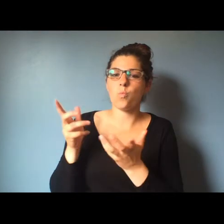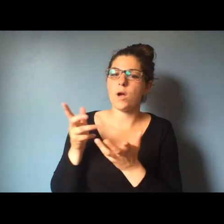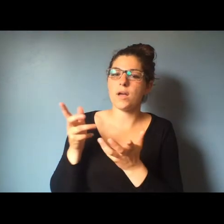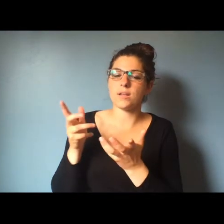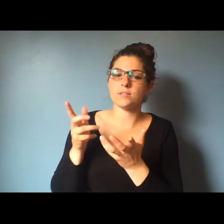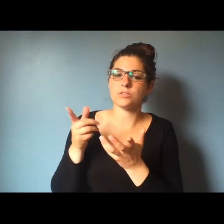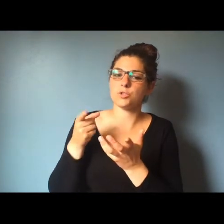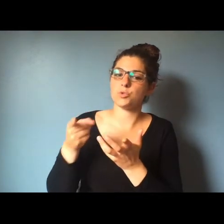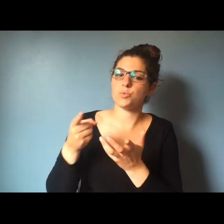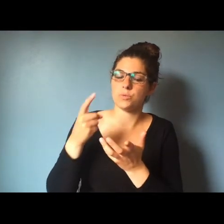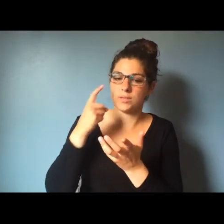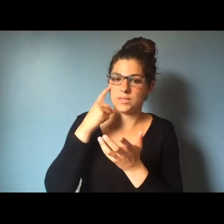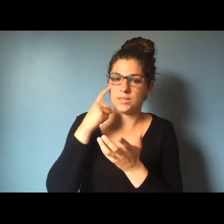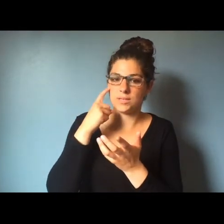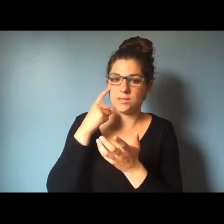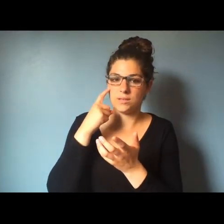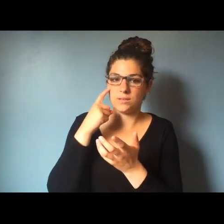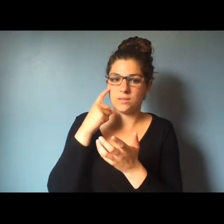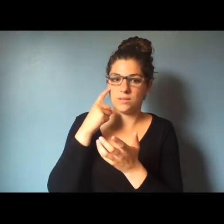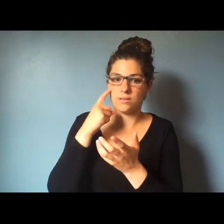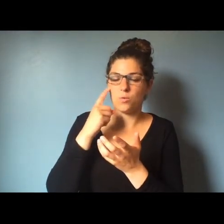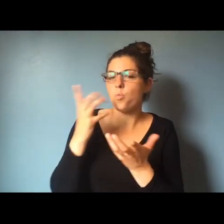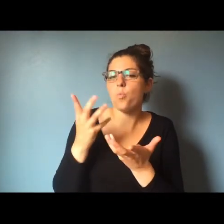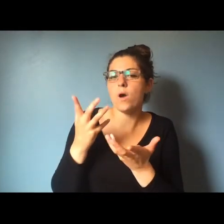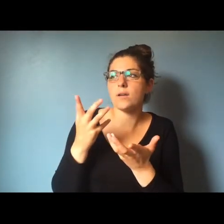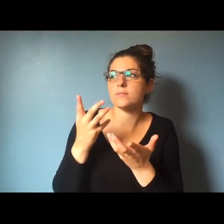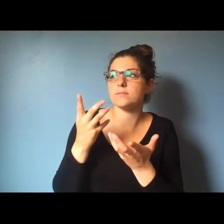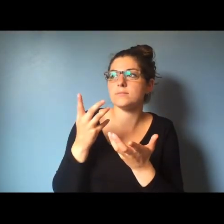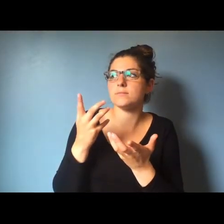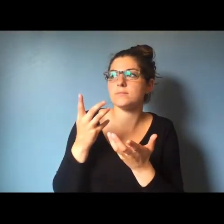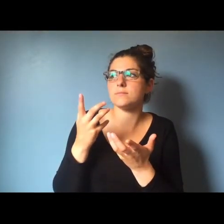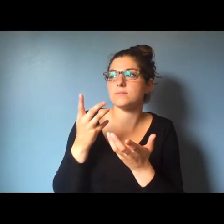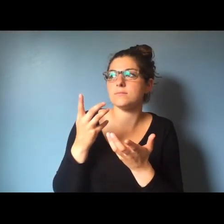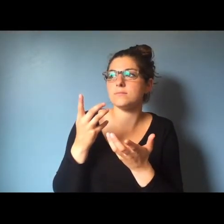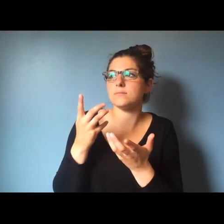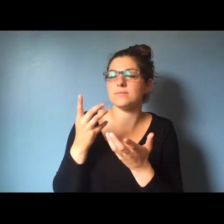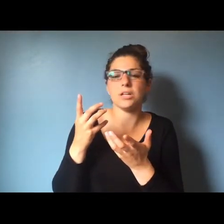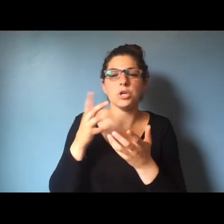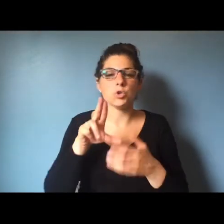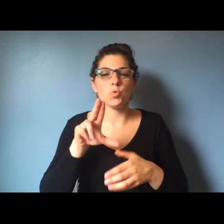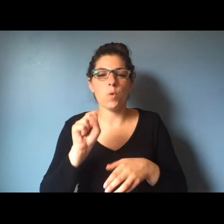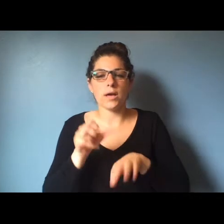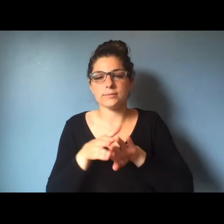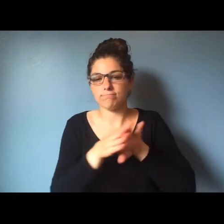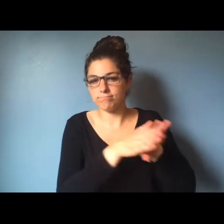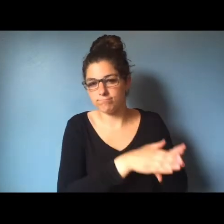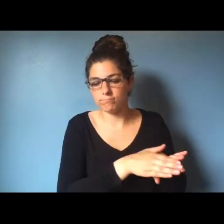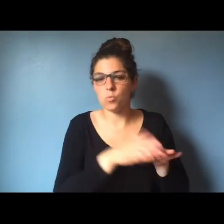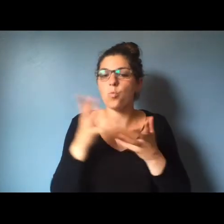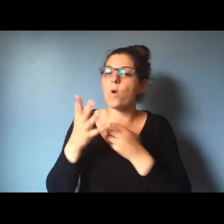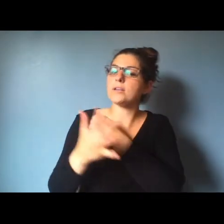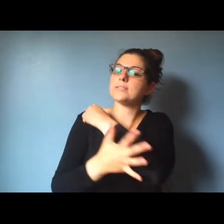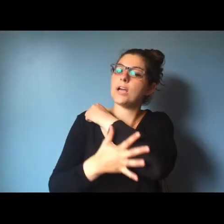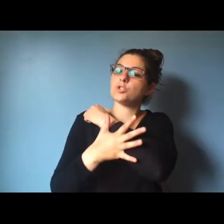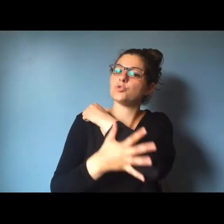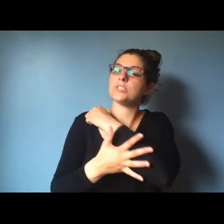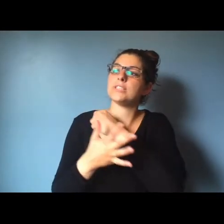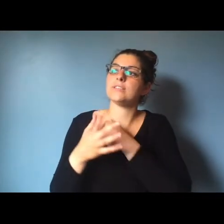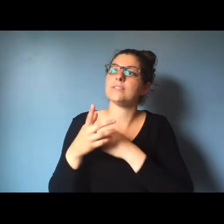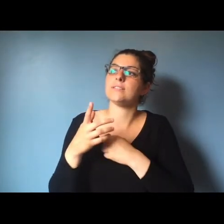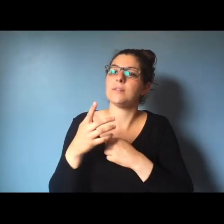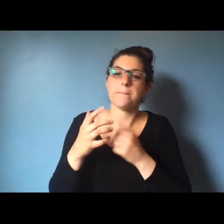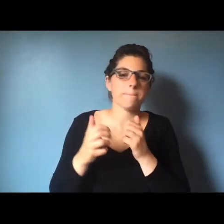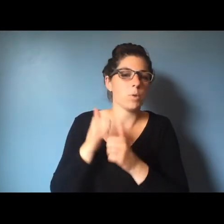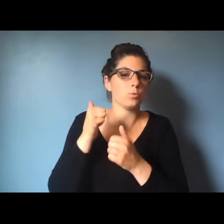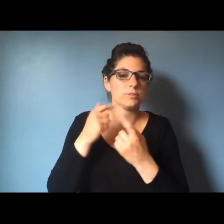What do you think, let's leave the US out of it right now, but can you tell me what country you found to be the